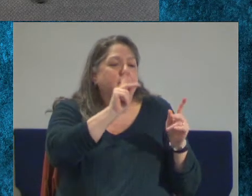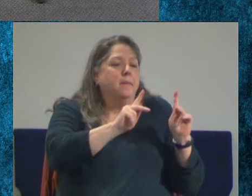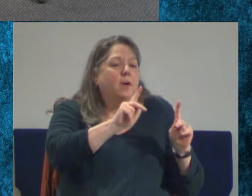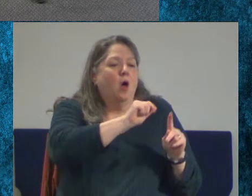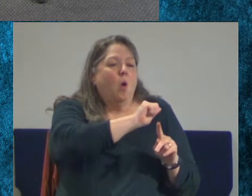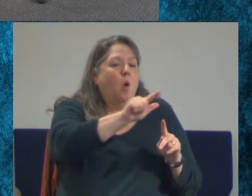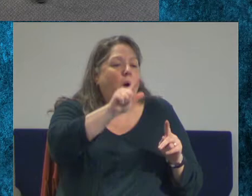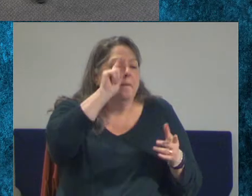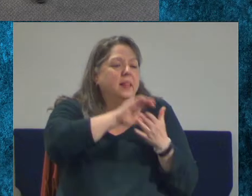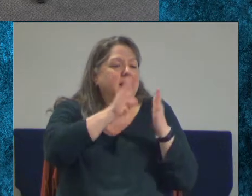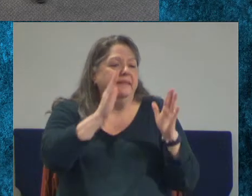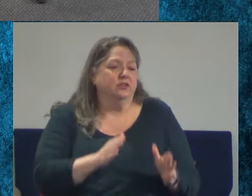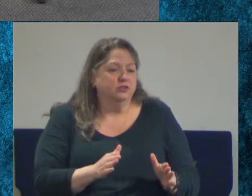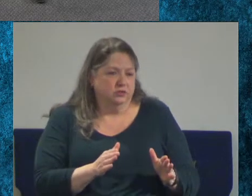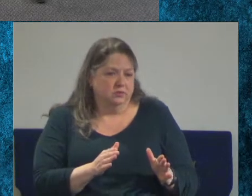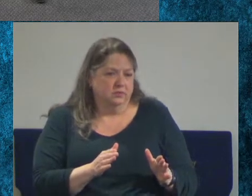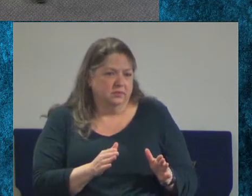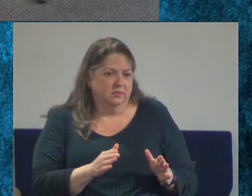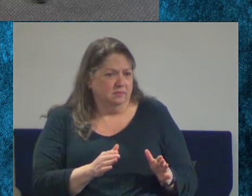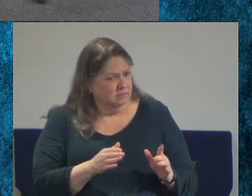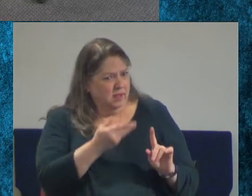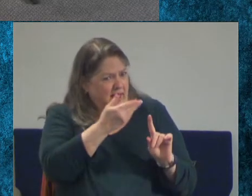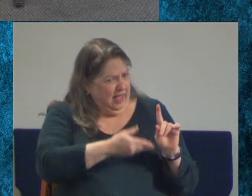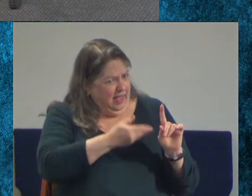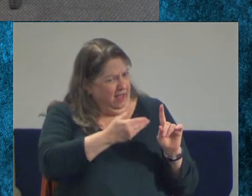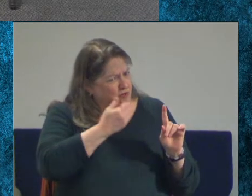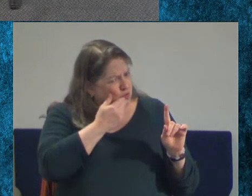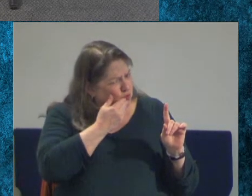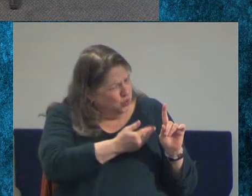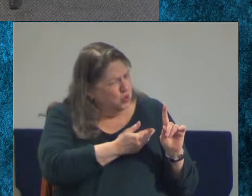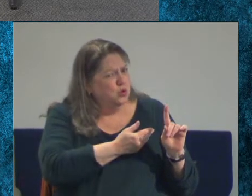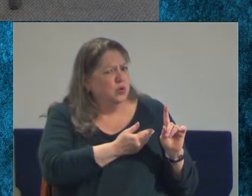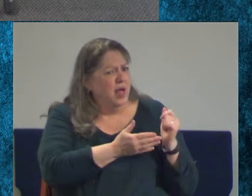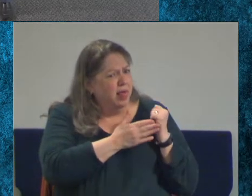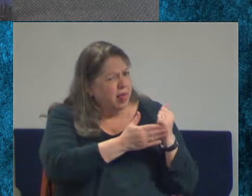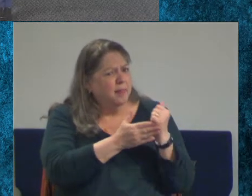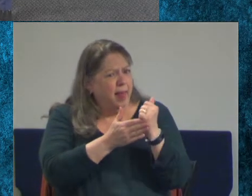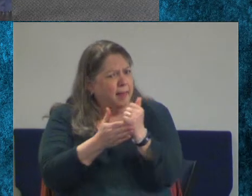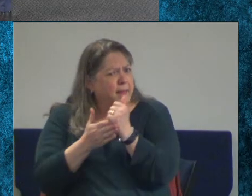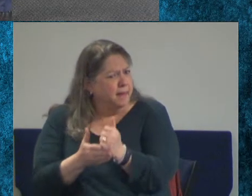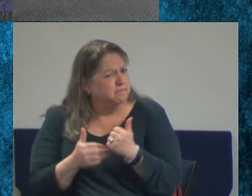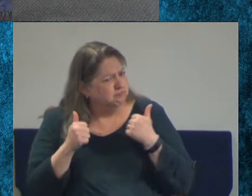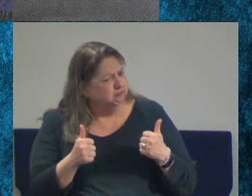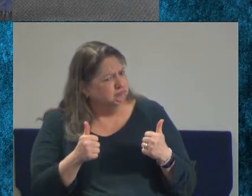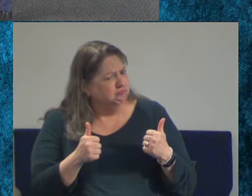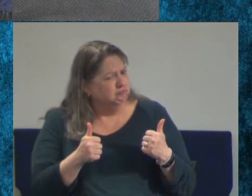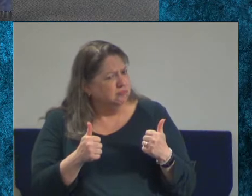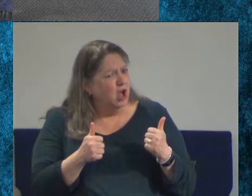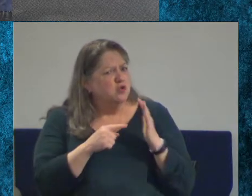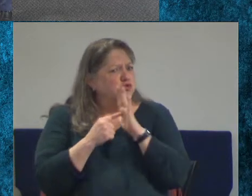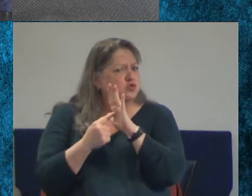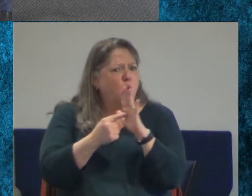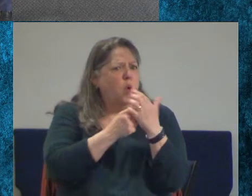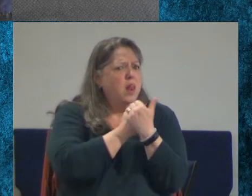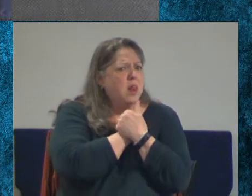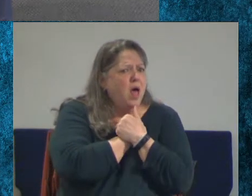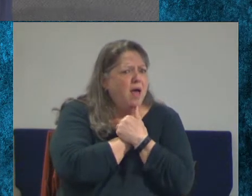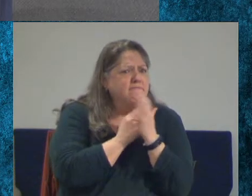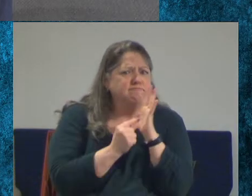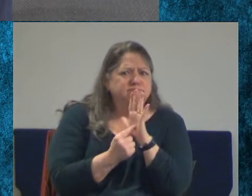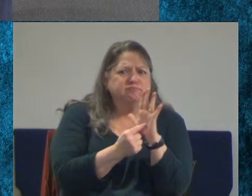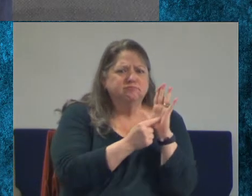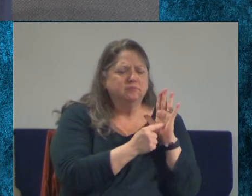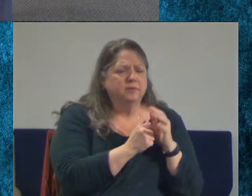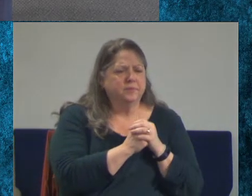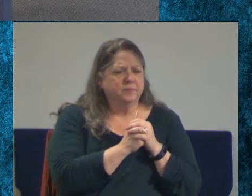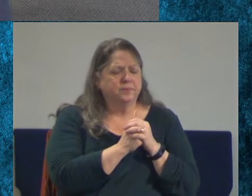God. And so what Paul does, you know, Paul the Apostle is so very smart in his approach in this letter. What he does